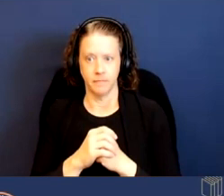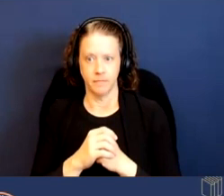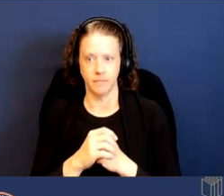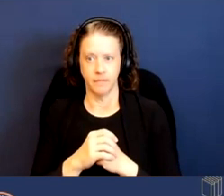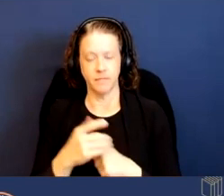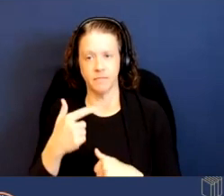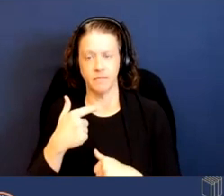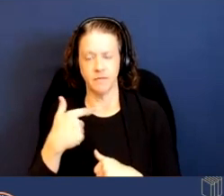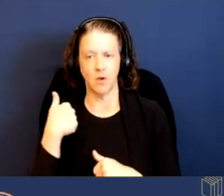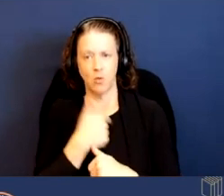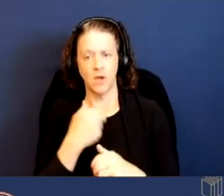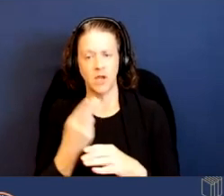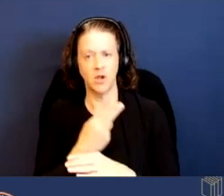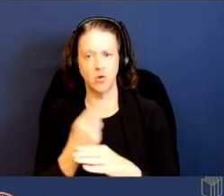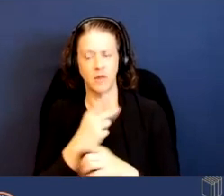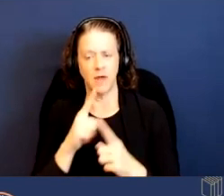dialoguing further about